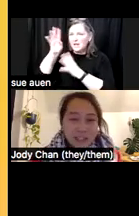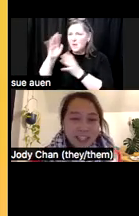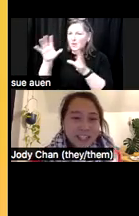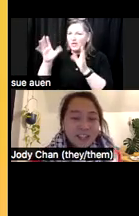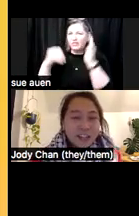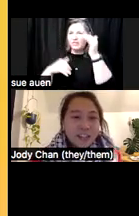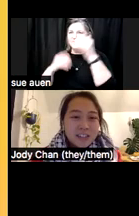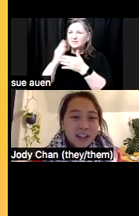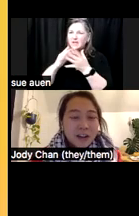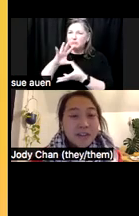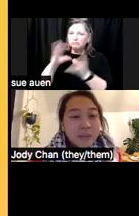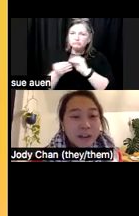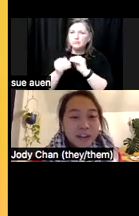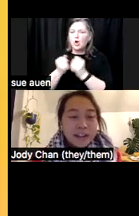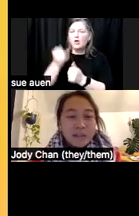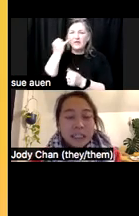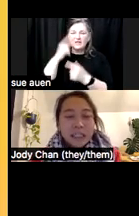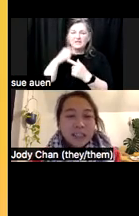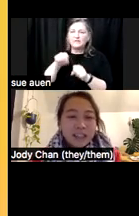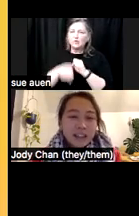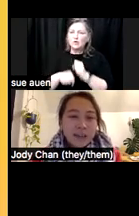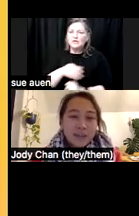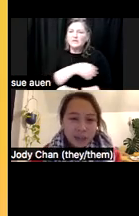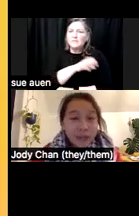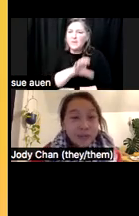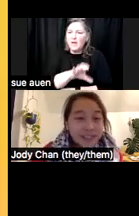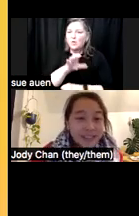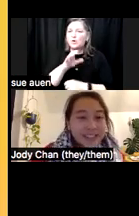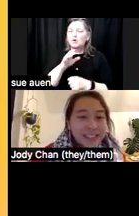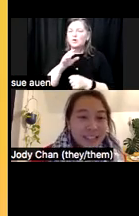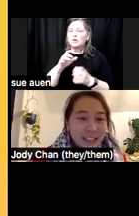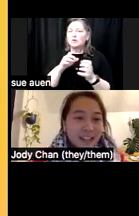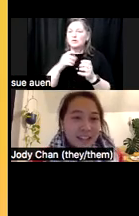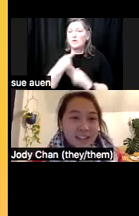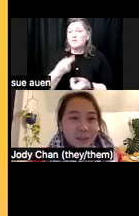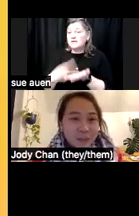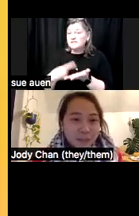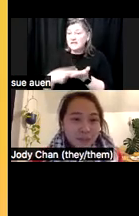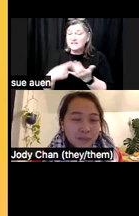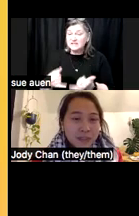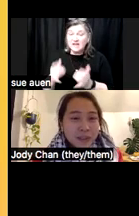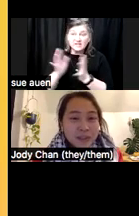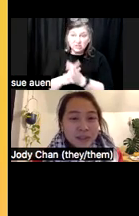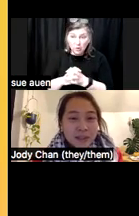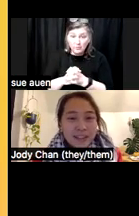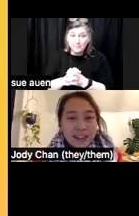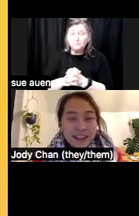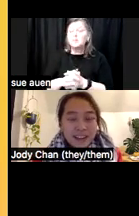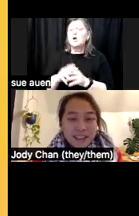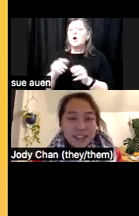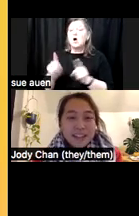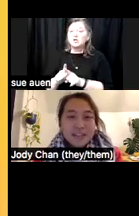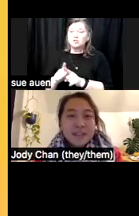some of these ideas around grief and power and money that we've been discussing today. So you'll also get